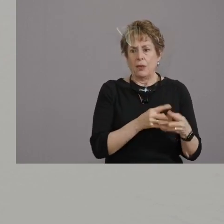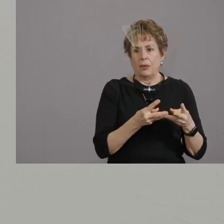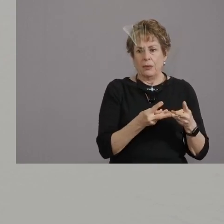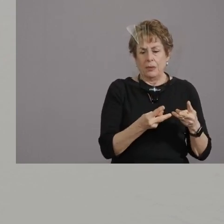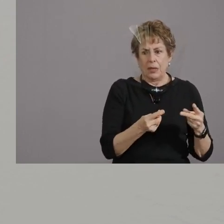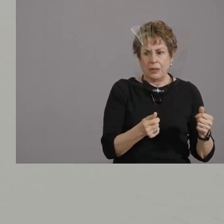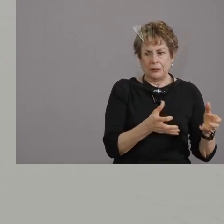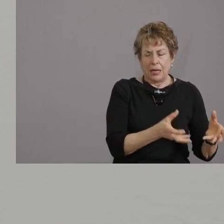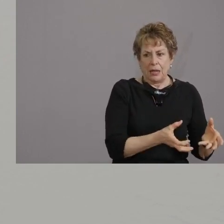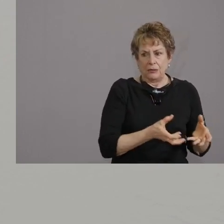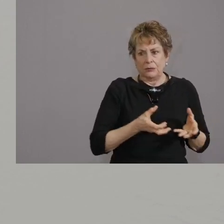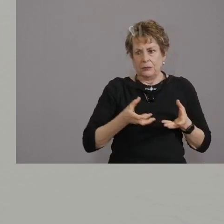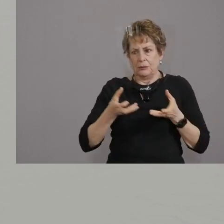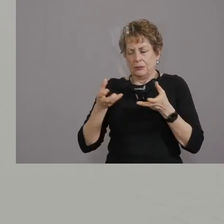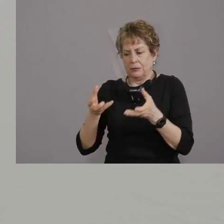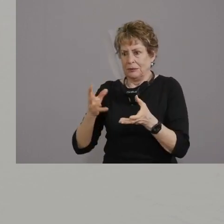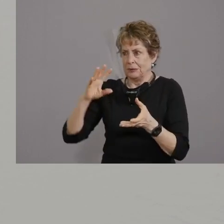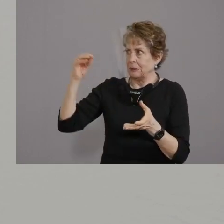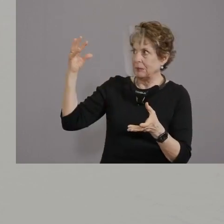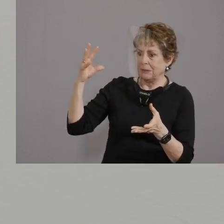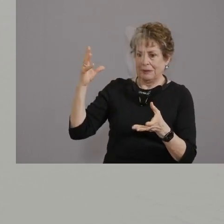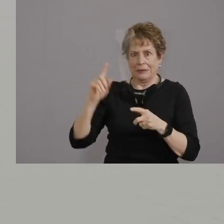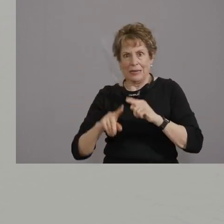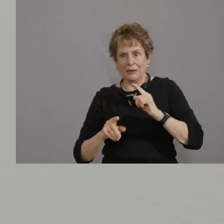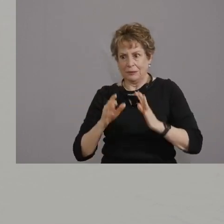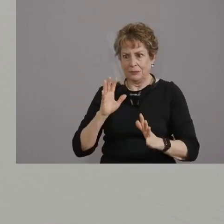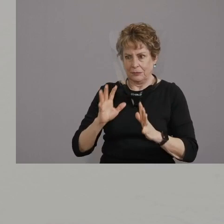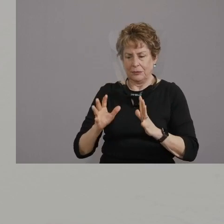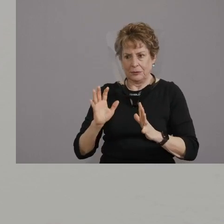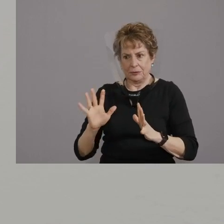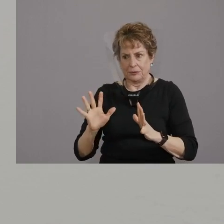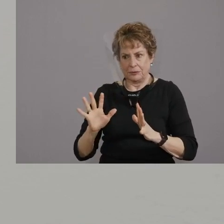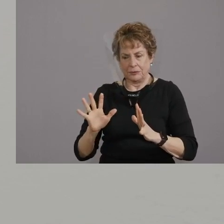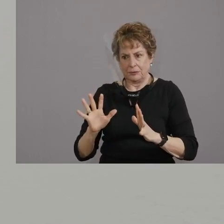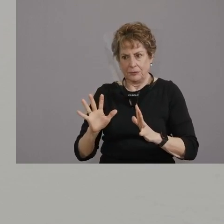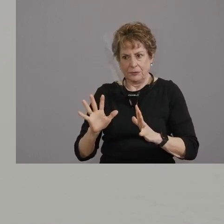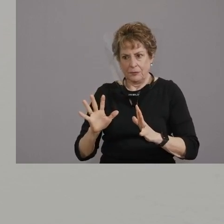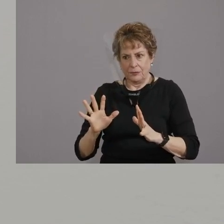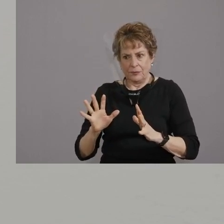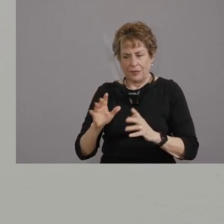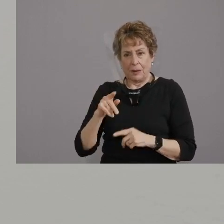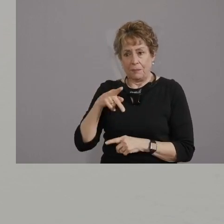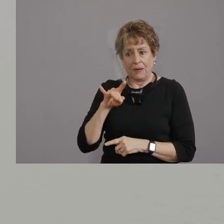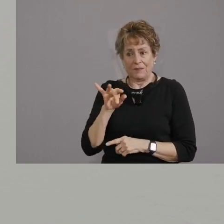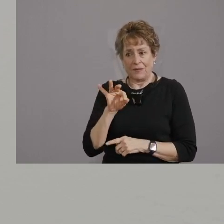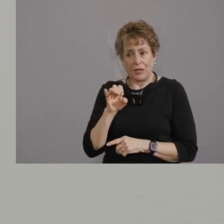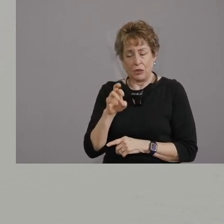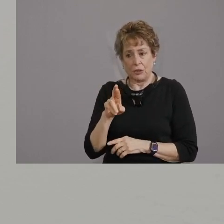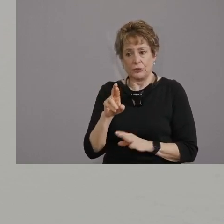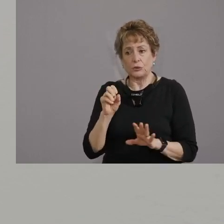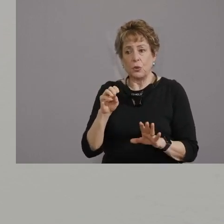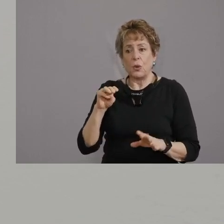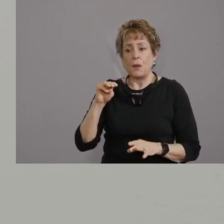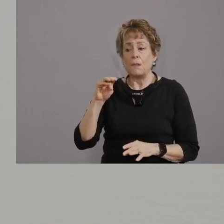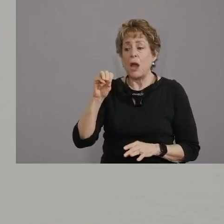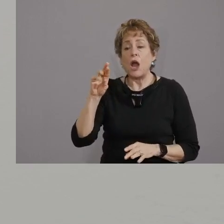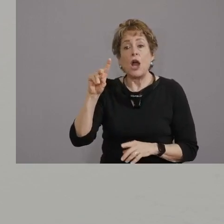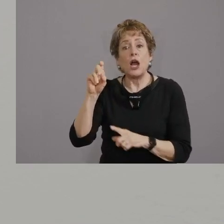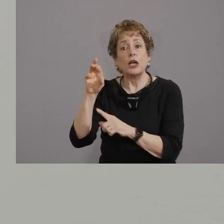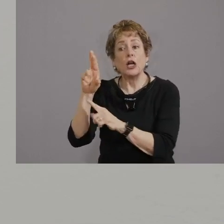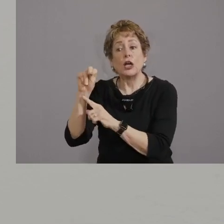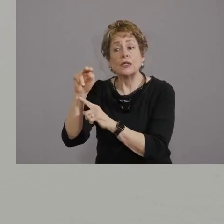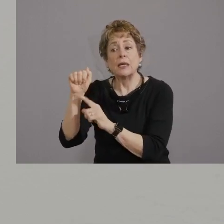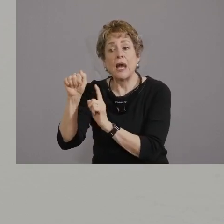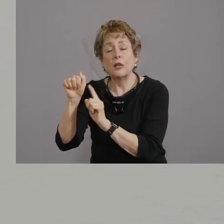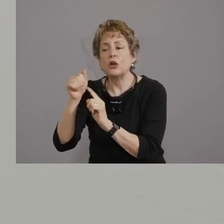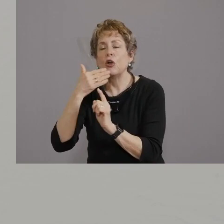counties actually asked not to get the Pfizer vaccine, so that saves the Moderna vaccine for our rural counties. We are not